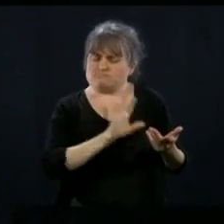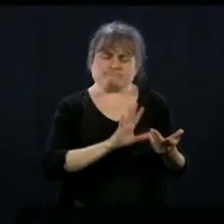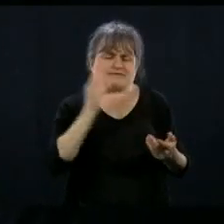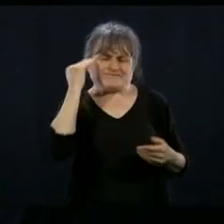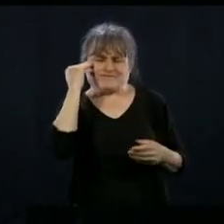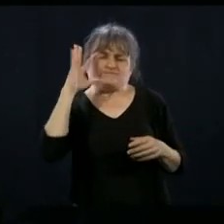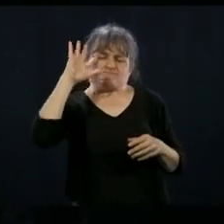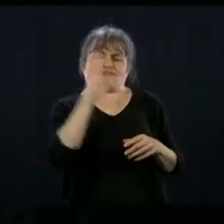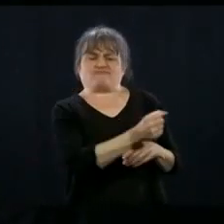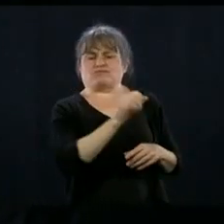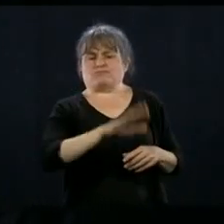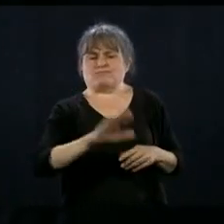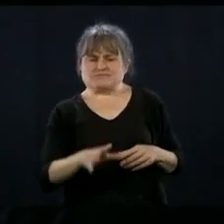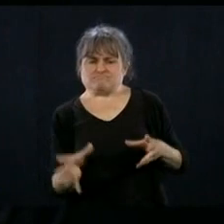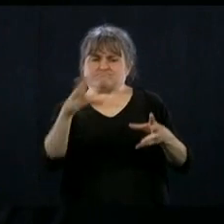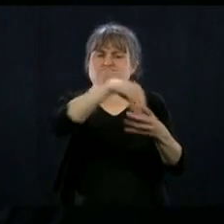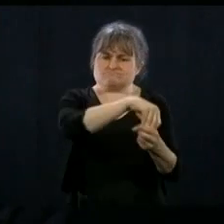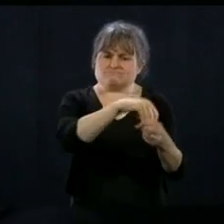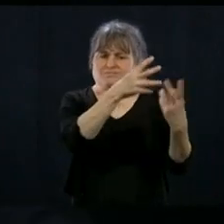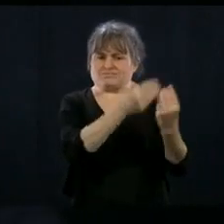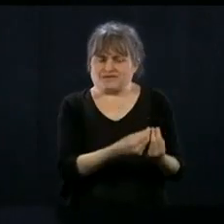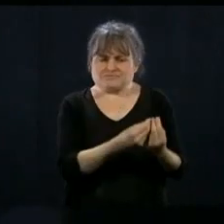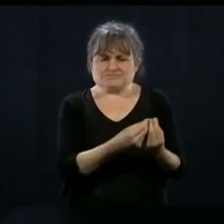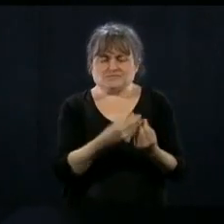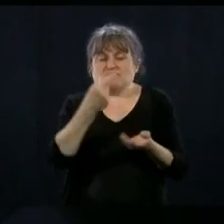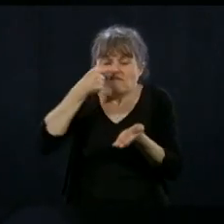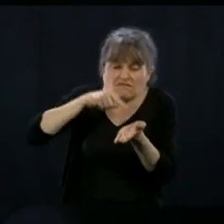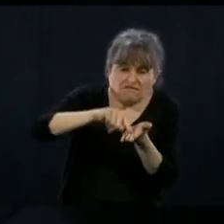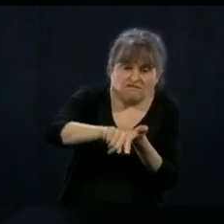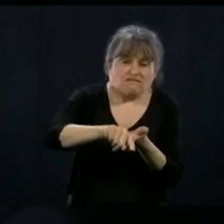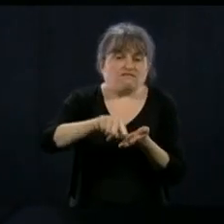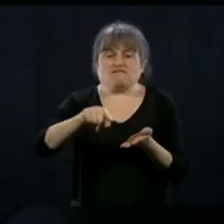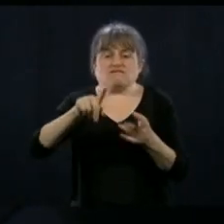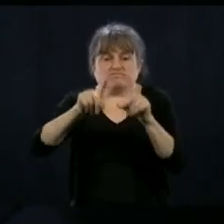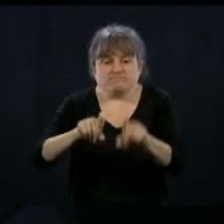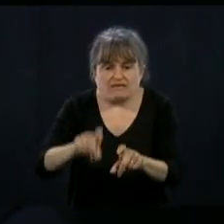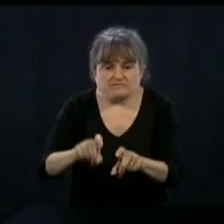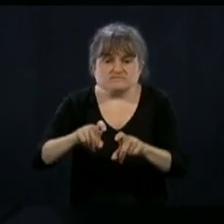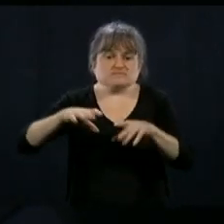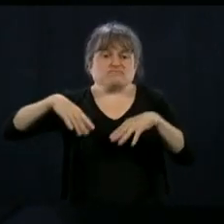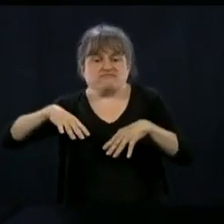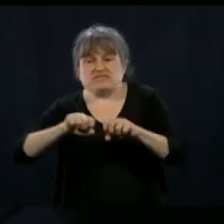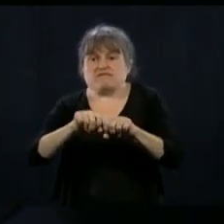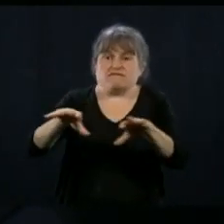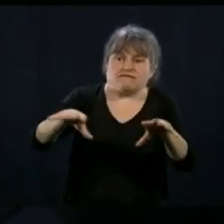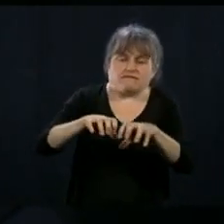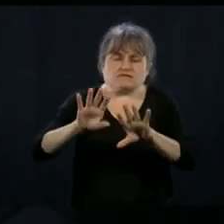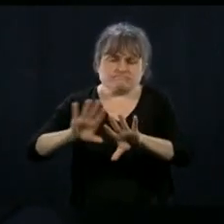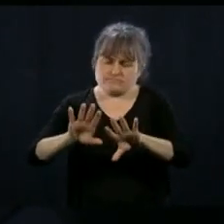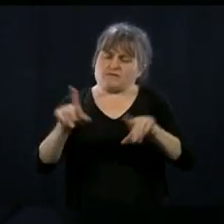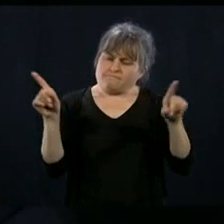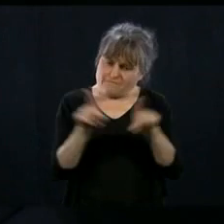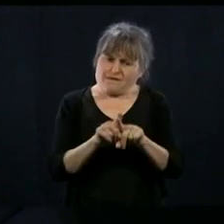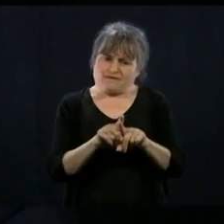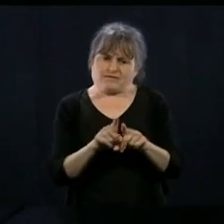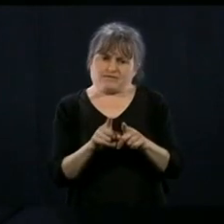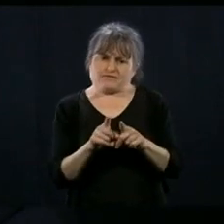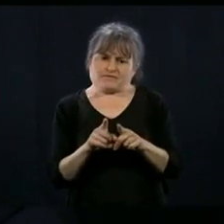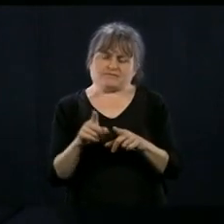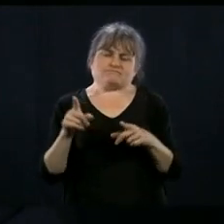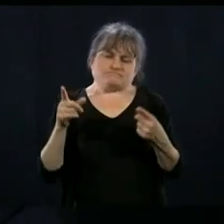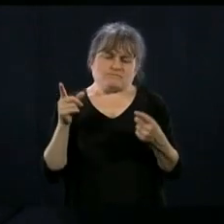not by epidemiology. I can't even pronounce that word. I hope to be able to by the end of